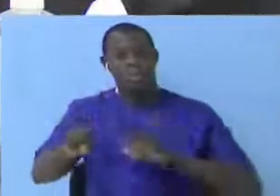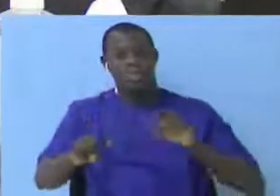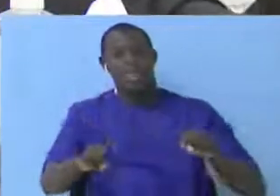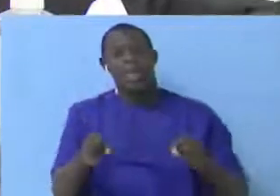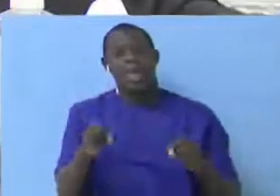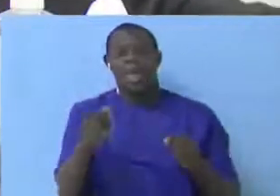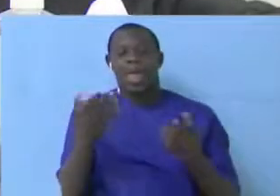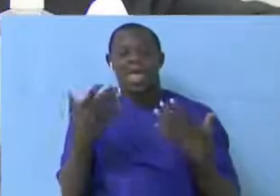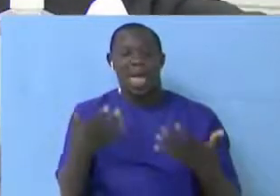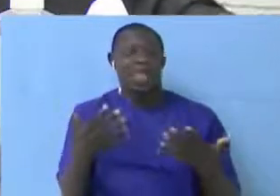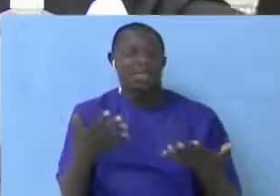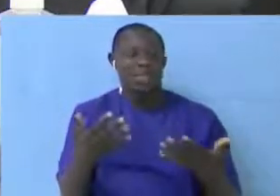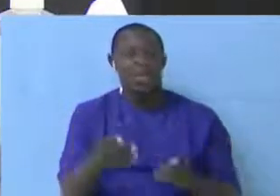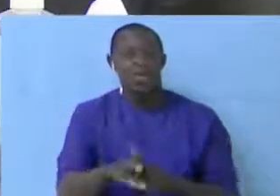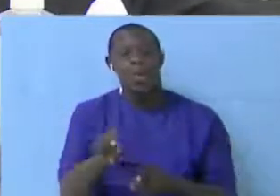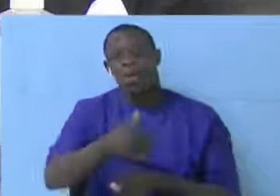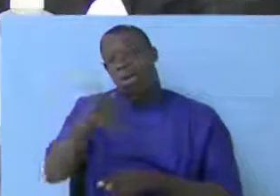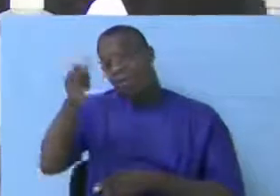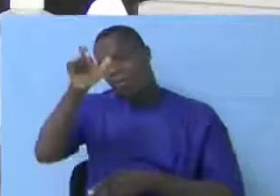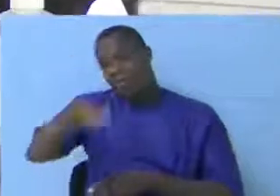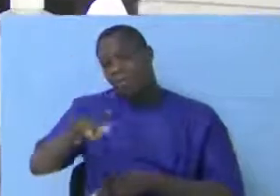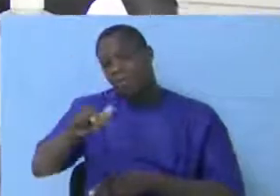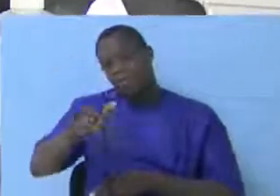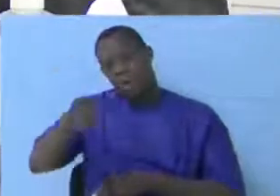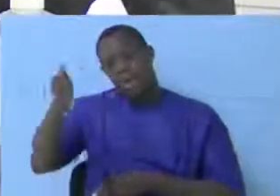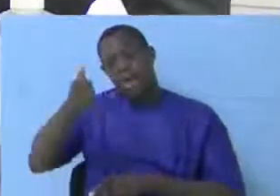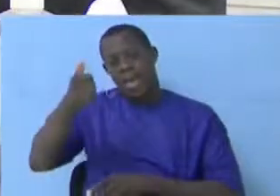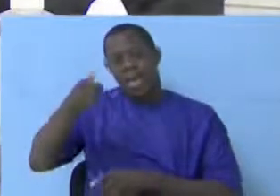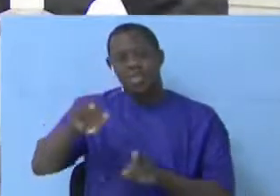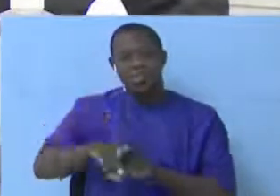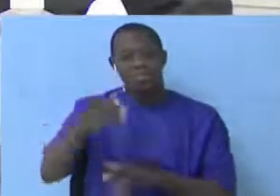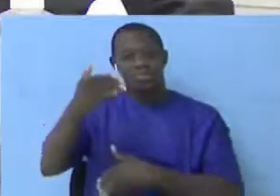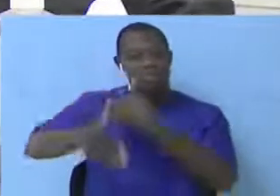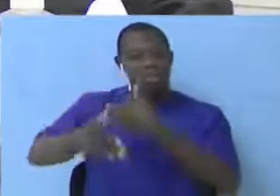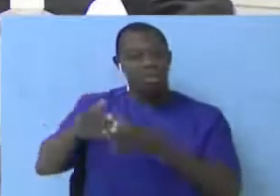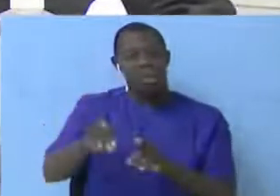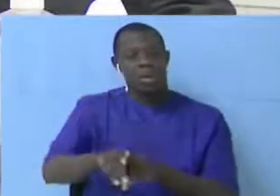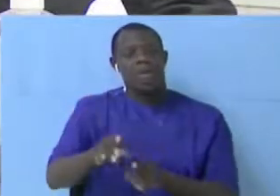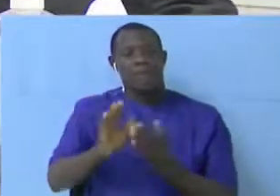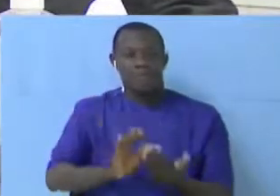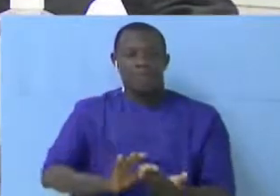one was on the other side, facing the east, hitting.